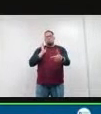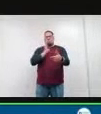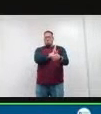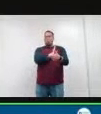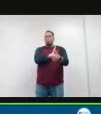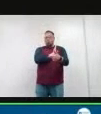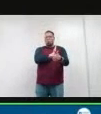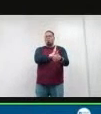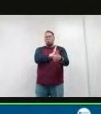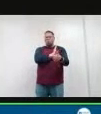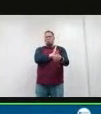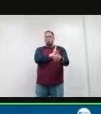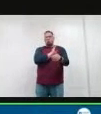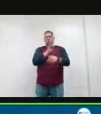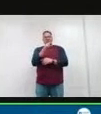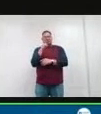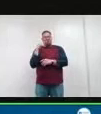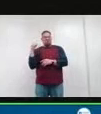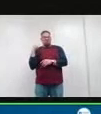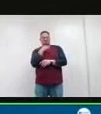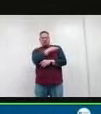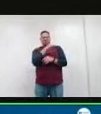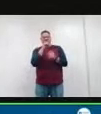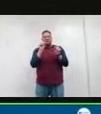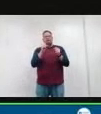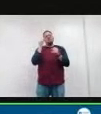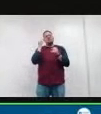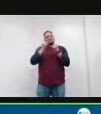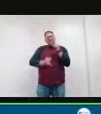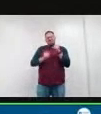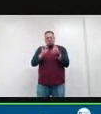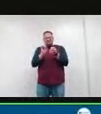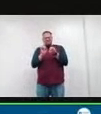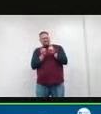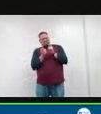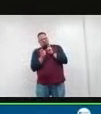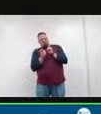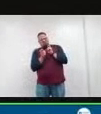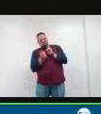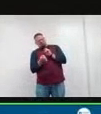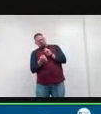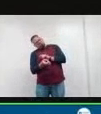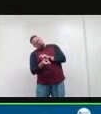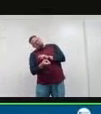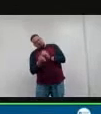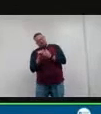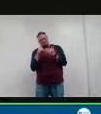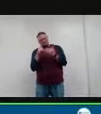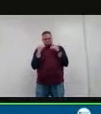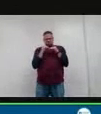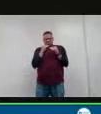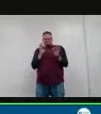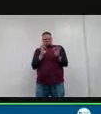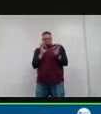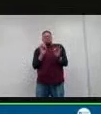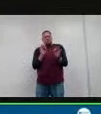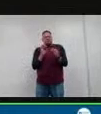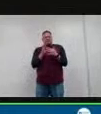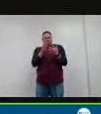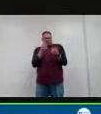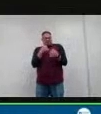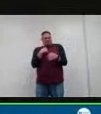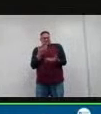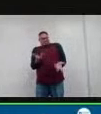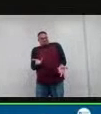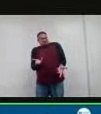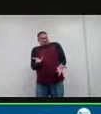then you and staff can go ahead and make the final last tweaks to it to get it tightened up, unless you want me to do that. But okay,